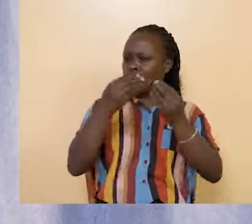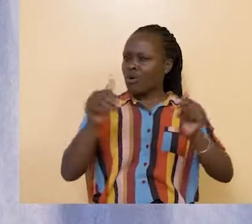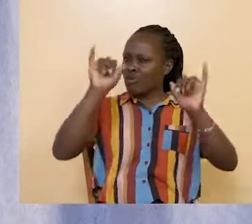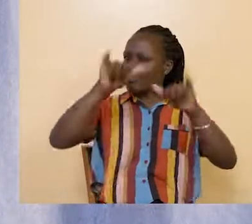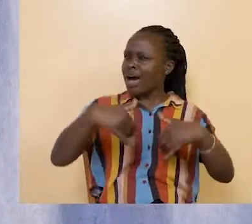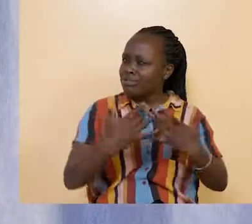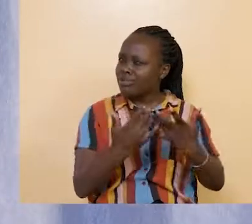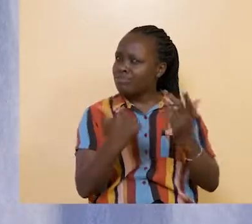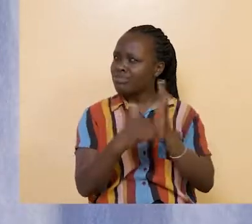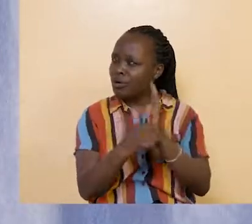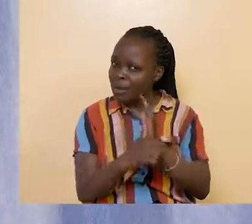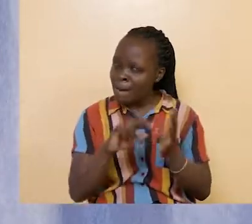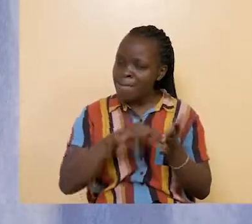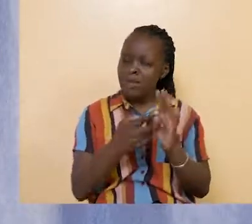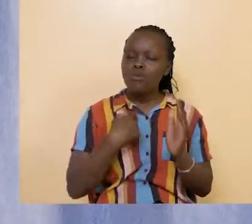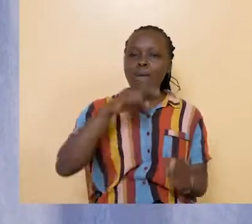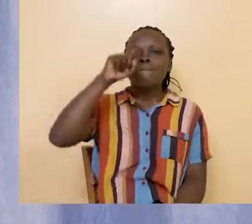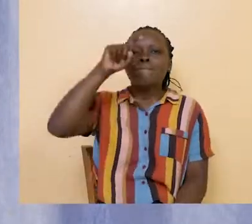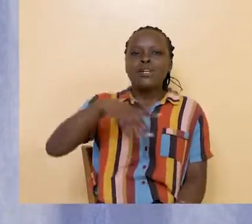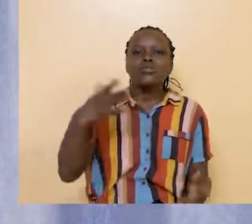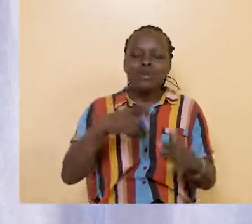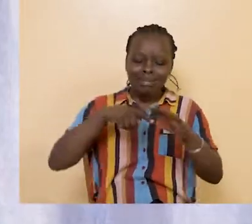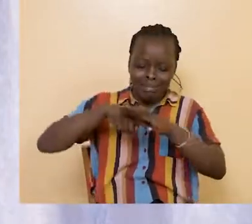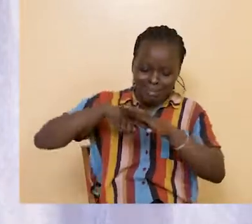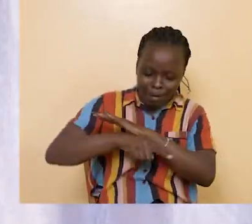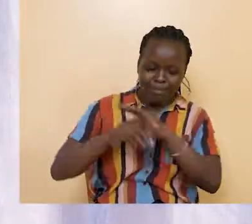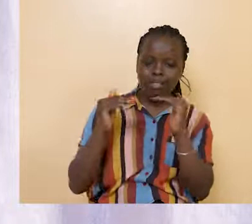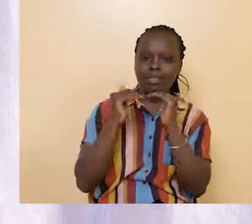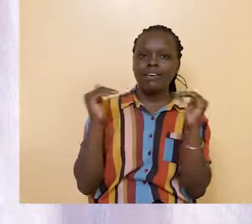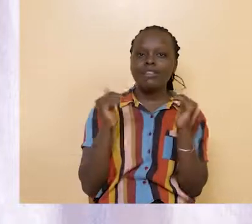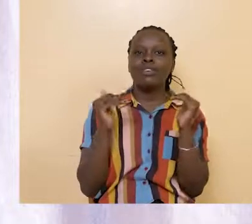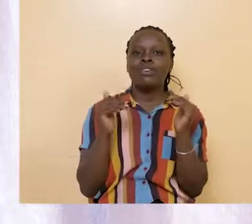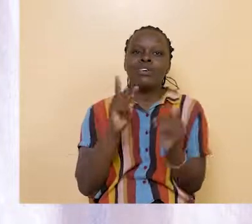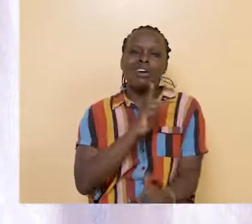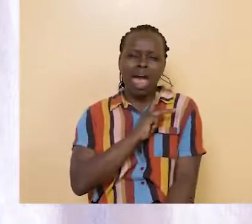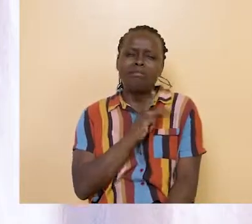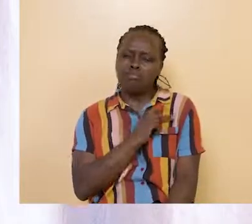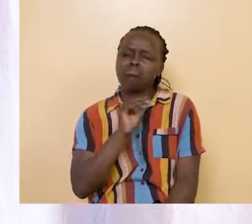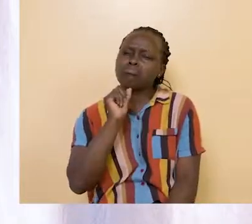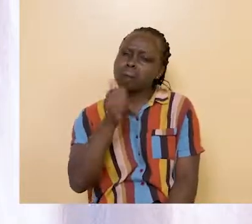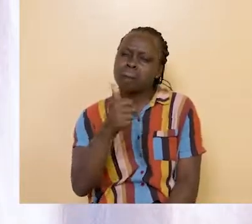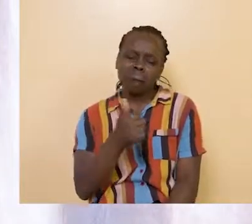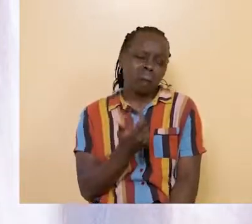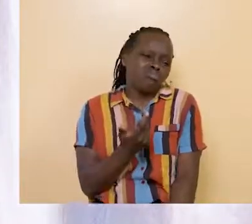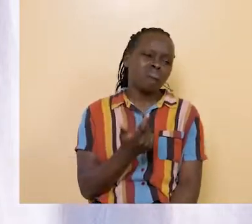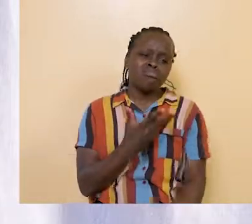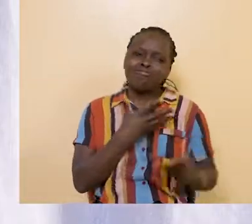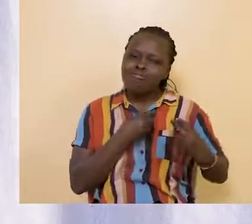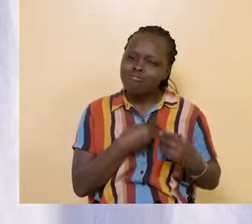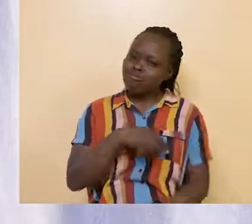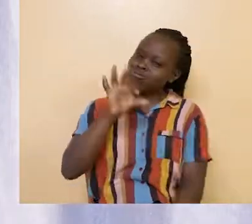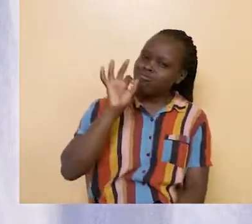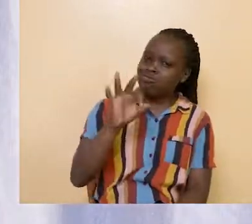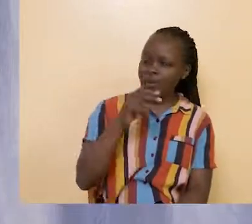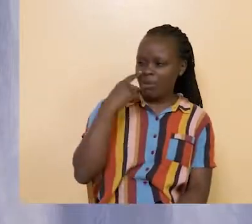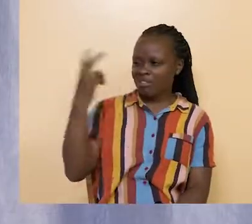of our words, we are going to have to do that on a much deeper level. Kindness can be superficial because we know how to do that when